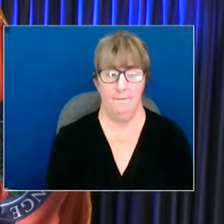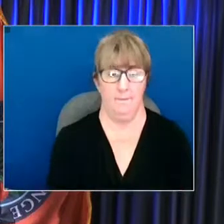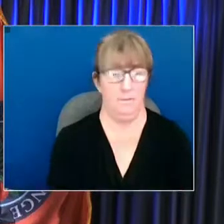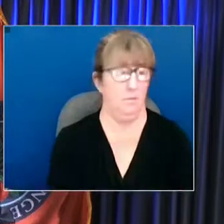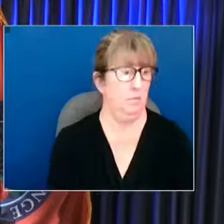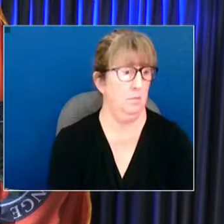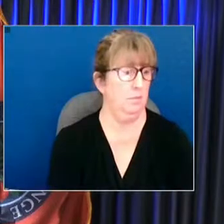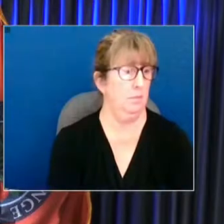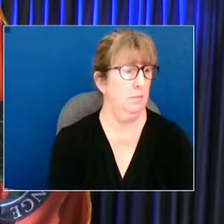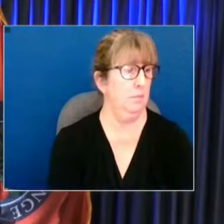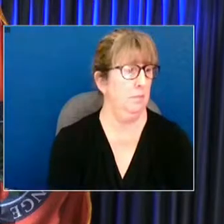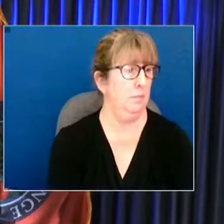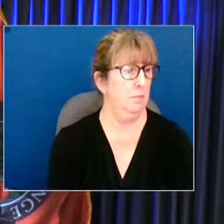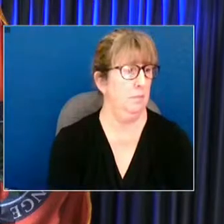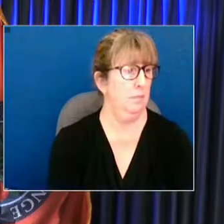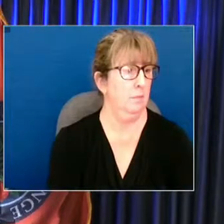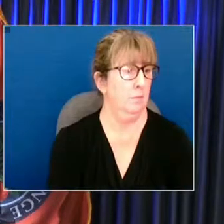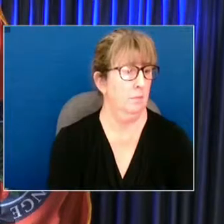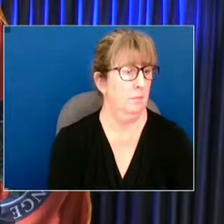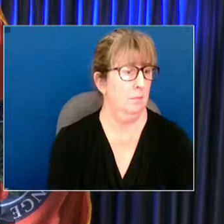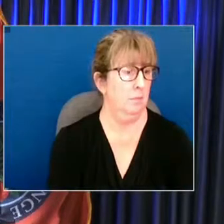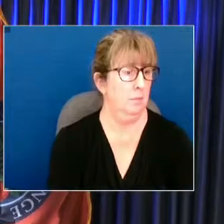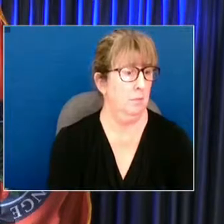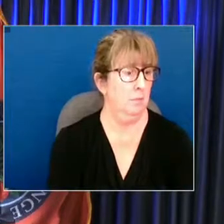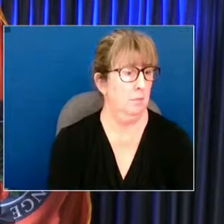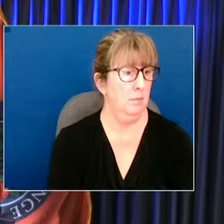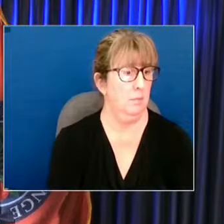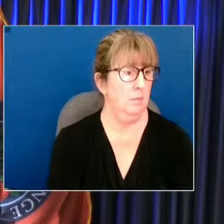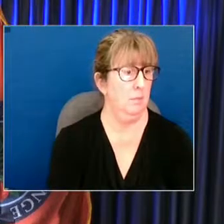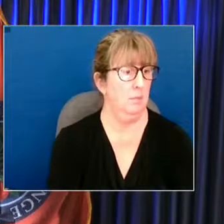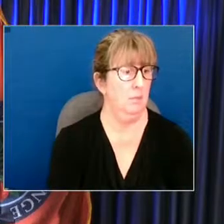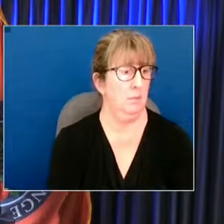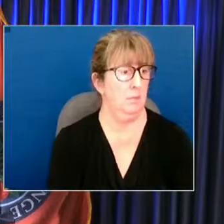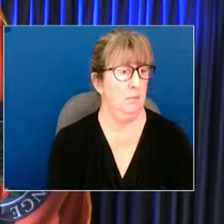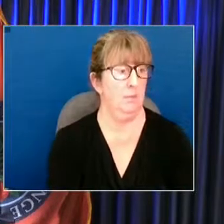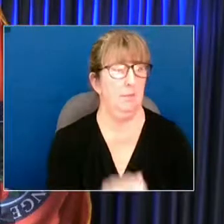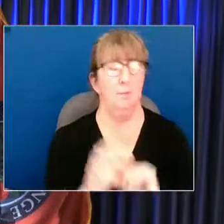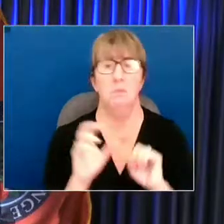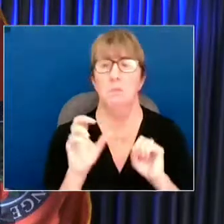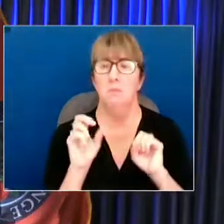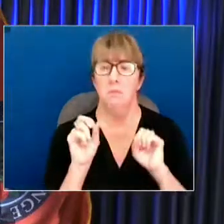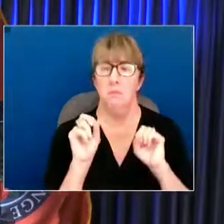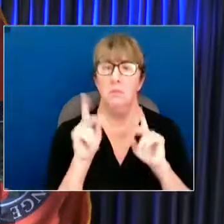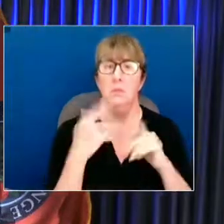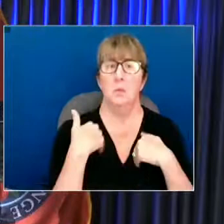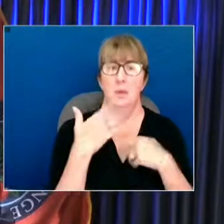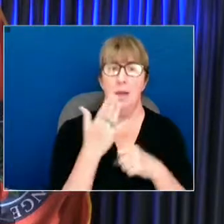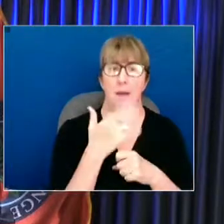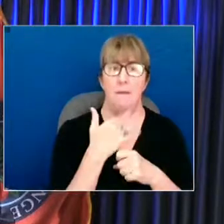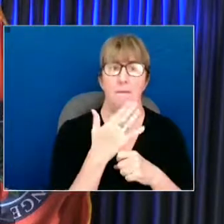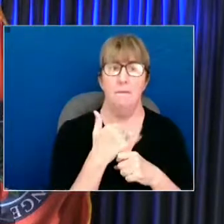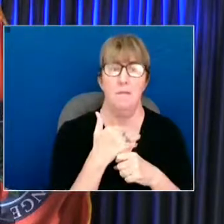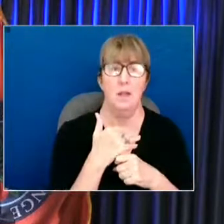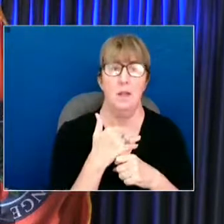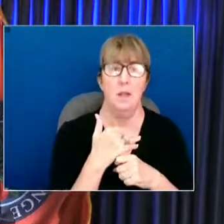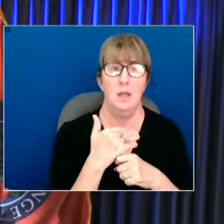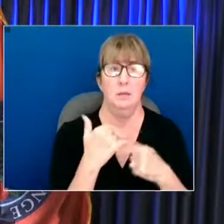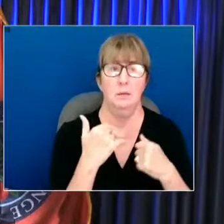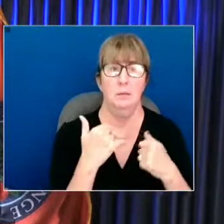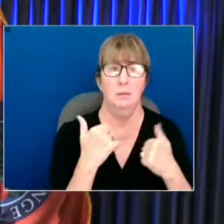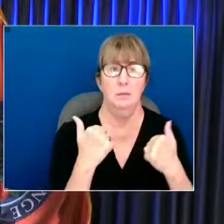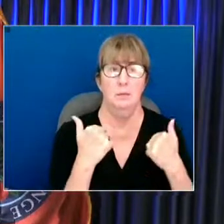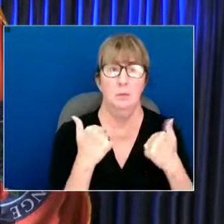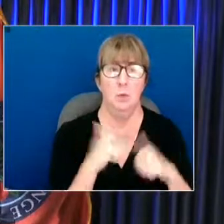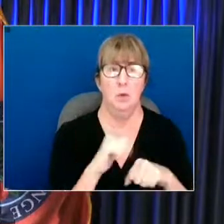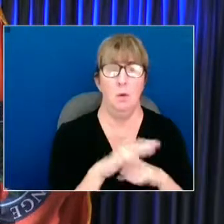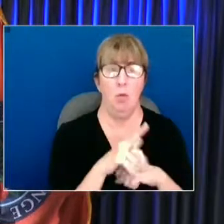Still keep them open. Okay, angle. Are they connected to I each see other? what you're, no, they're not. No, we've got flag spreaders on them right now. To layer that. What if I just right? give them